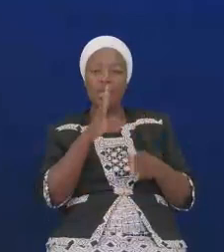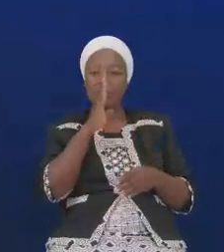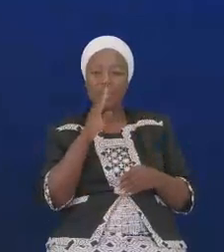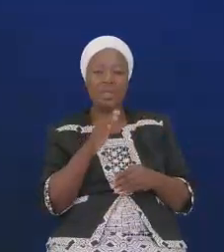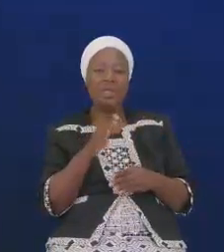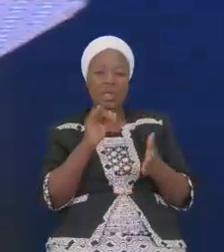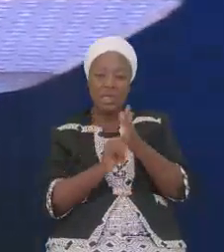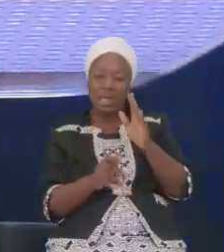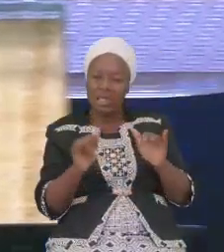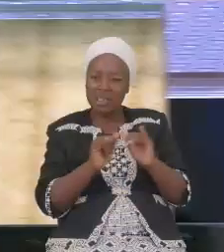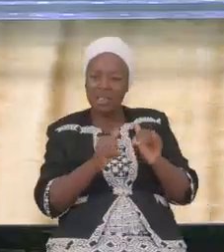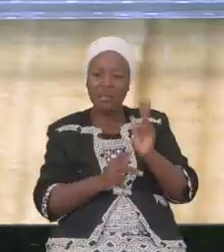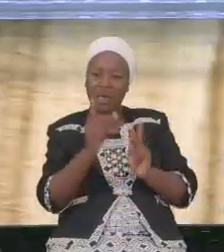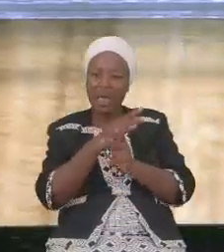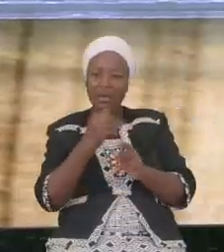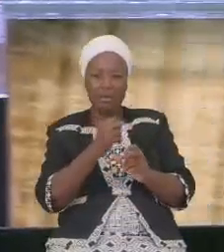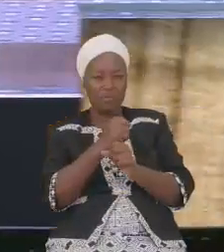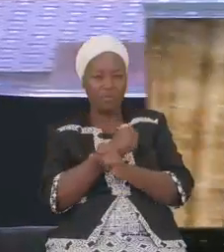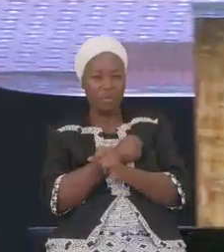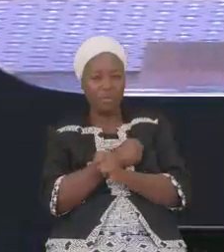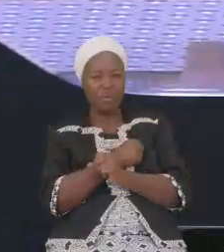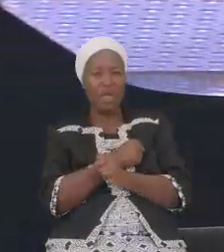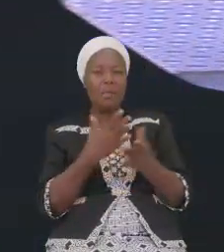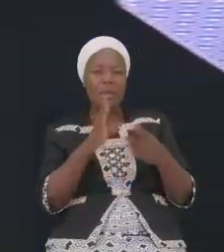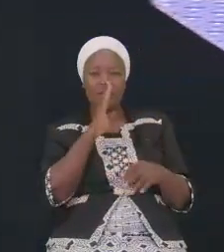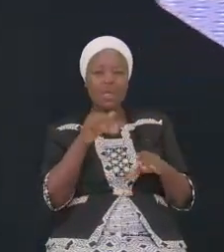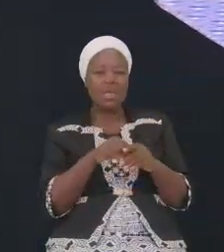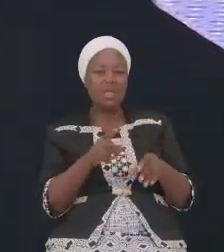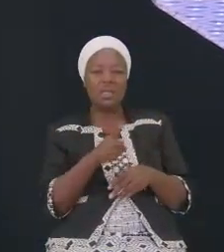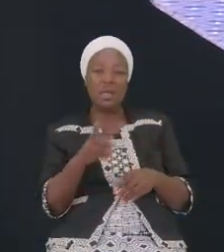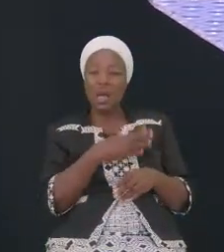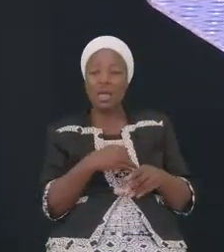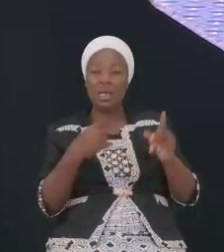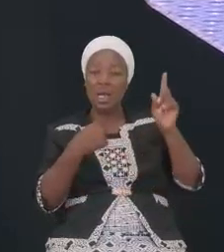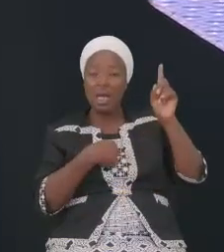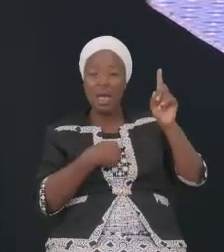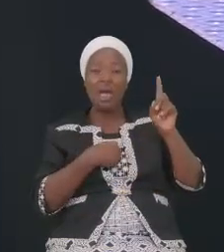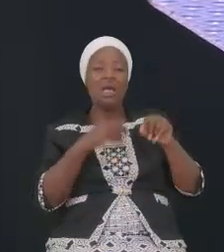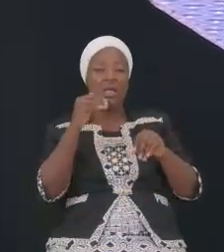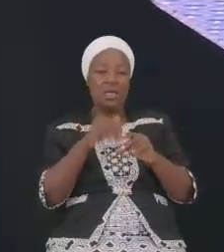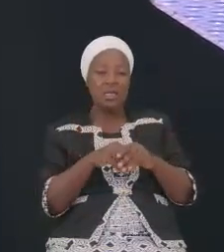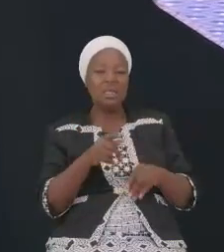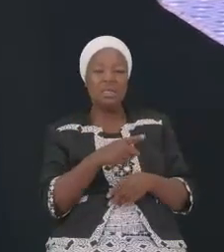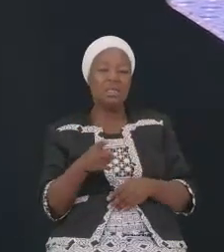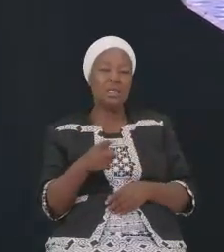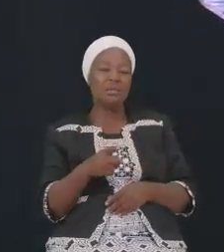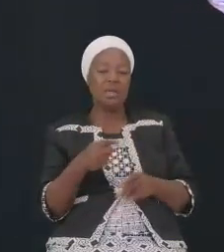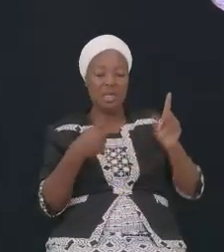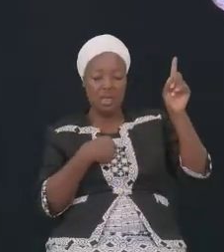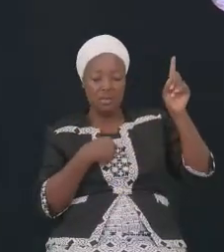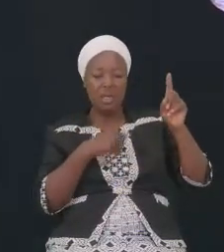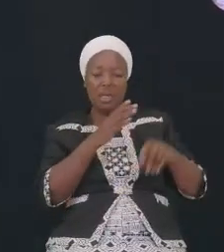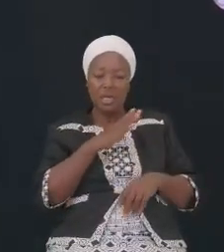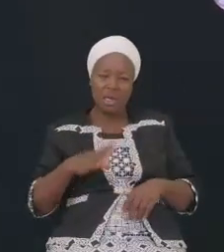that same kind of love, may be in them, and I in them. I,